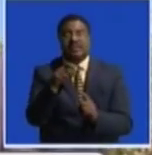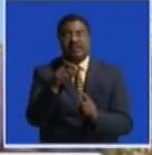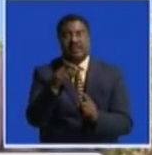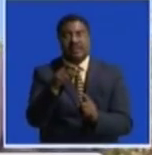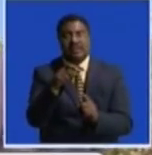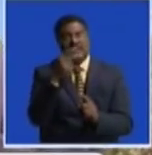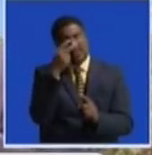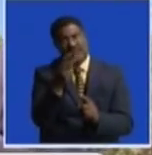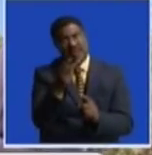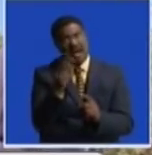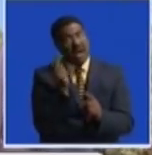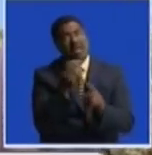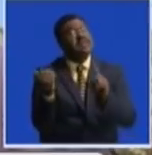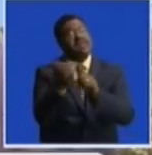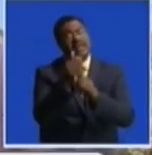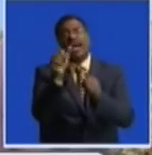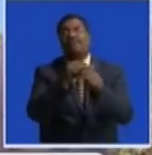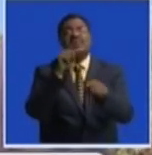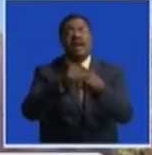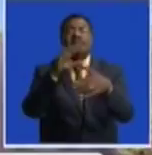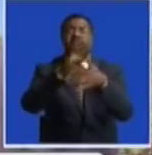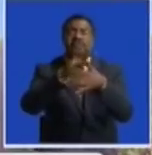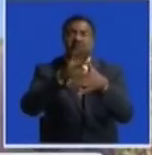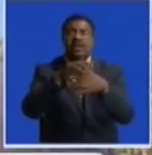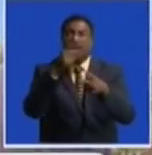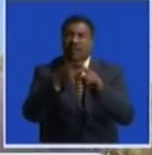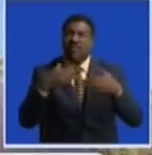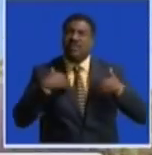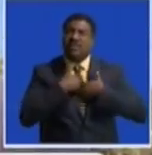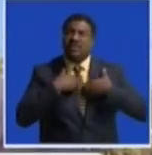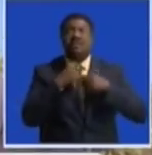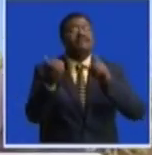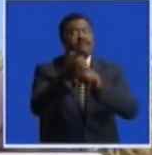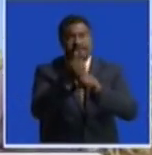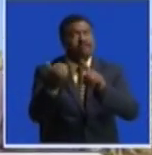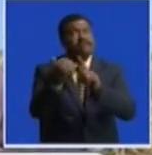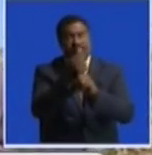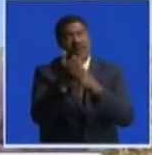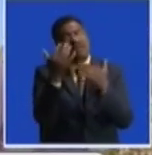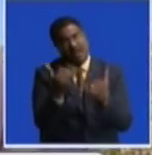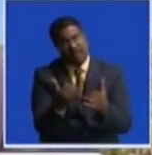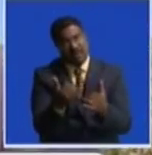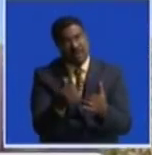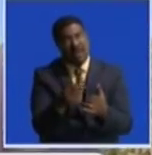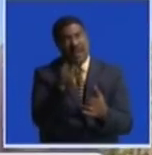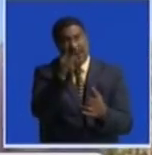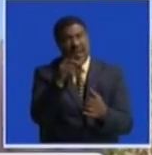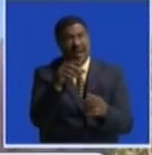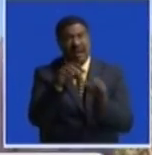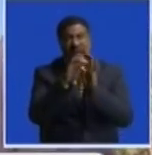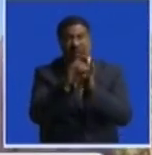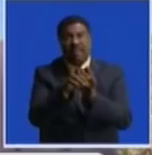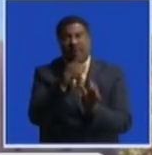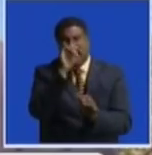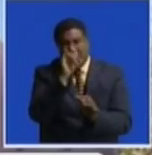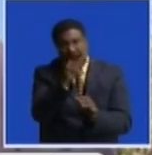meat that we confiscate day in and day out. Look at the way we are busy losing the rhinos here. These